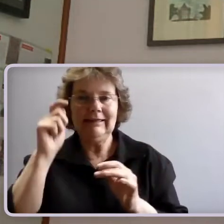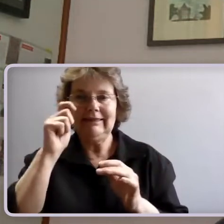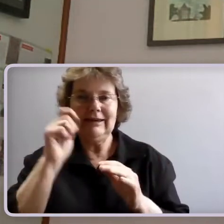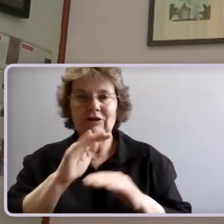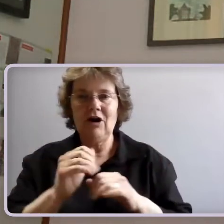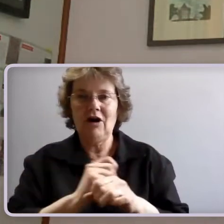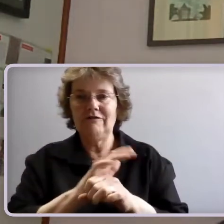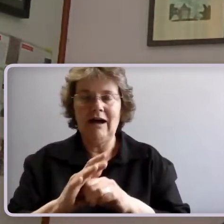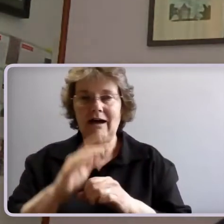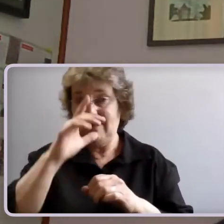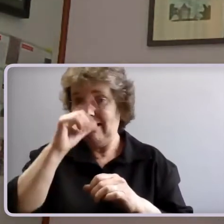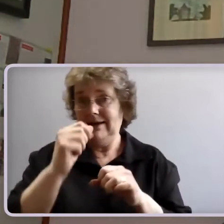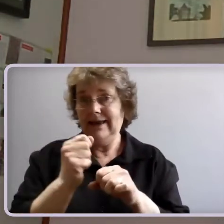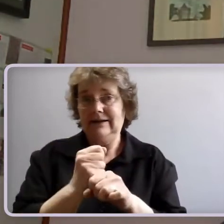also